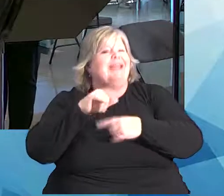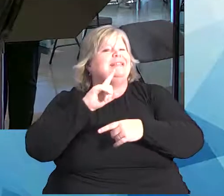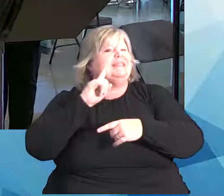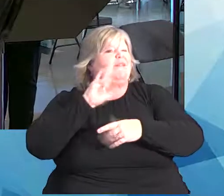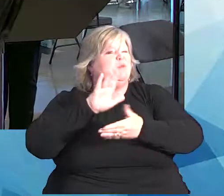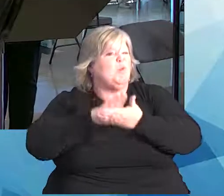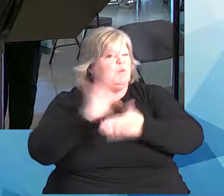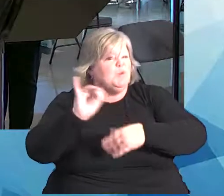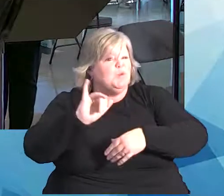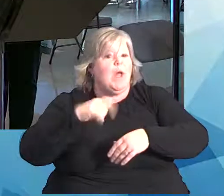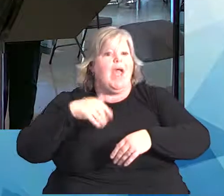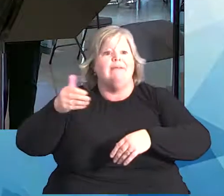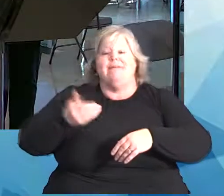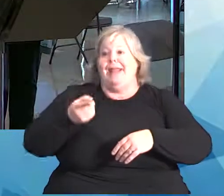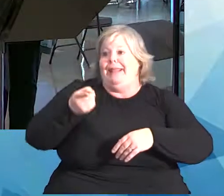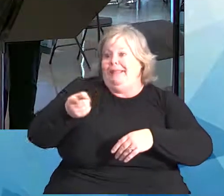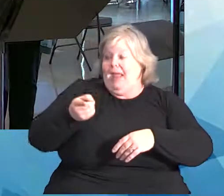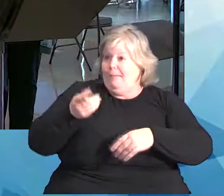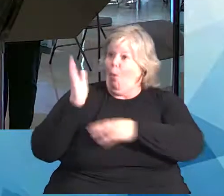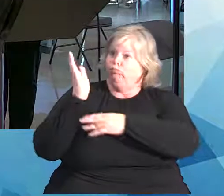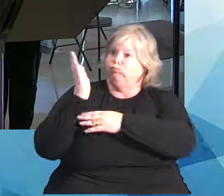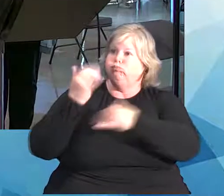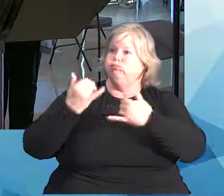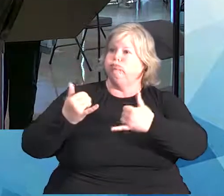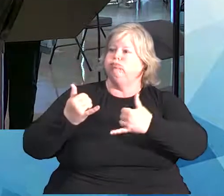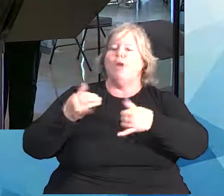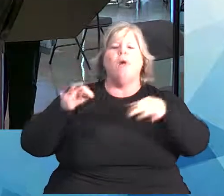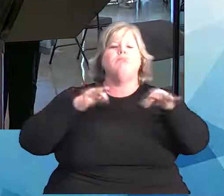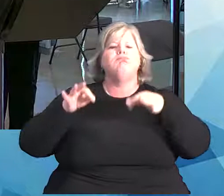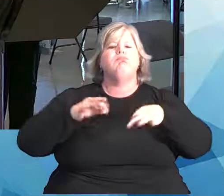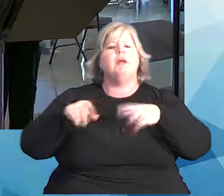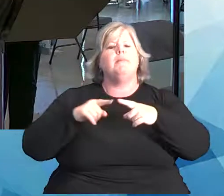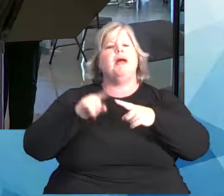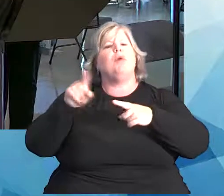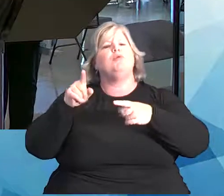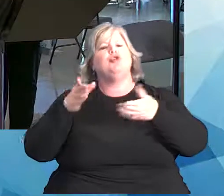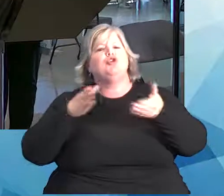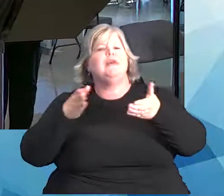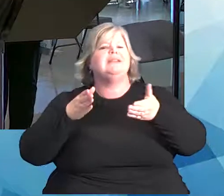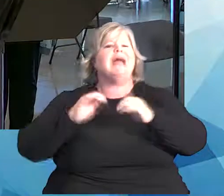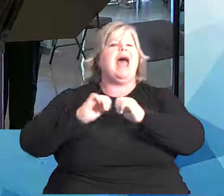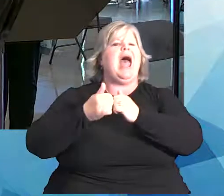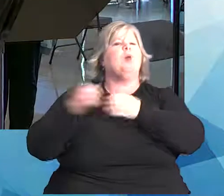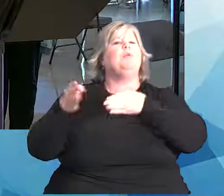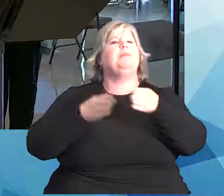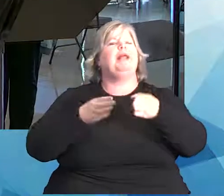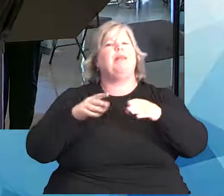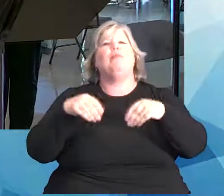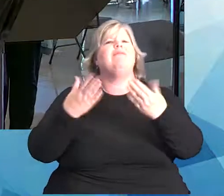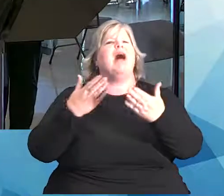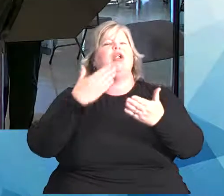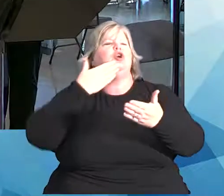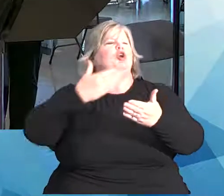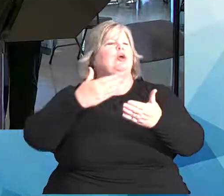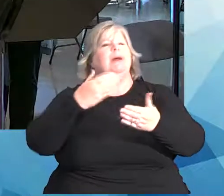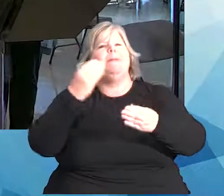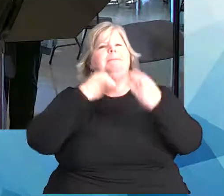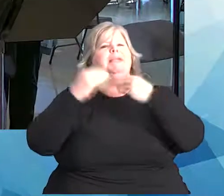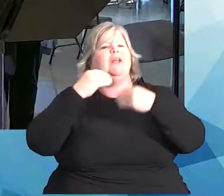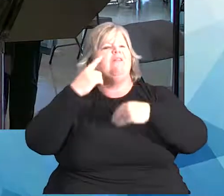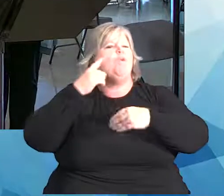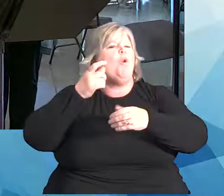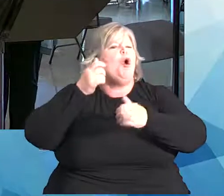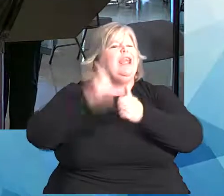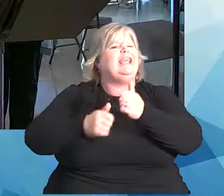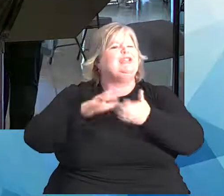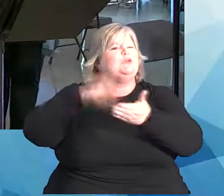their services today and how they plan to provide a great meal for every student. Please allow me to introduce Amy Gibbons